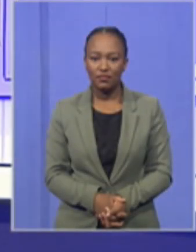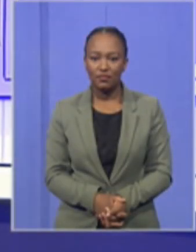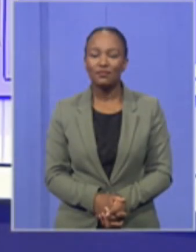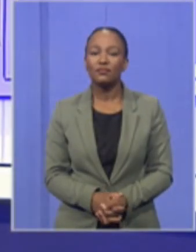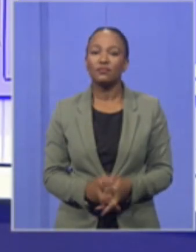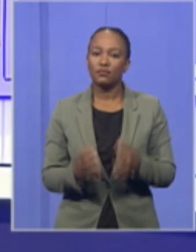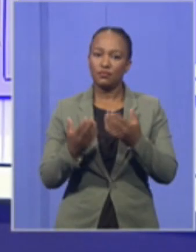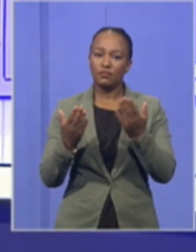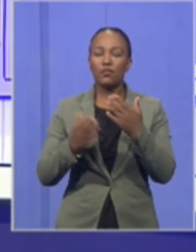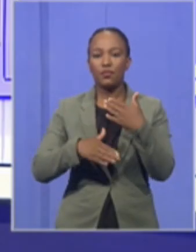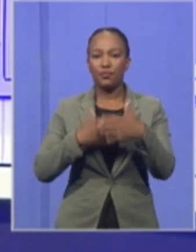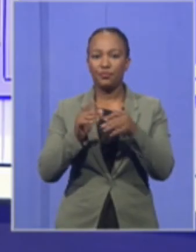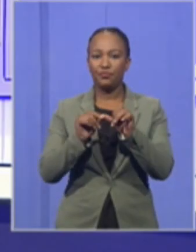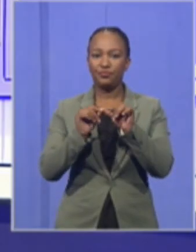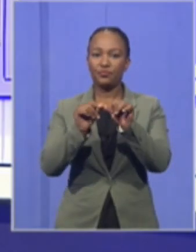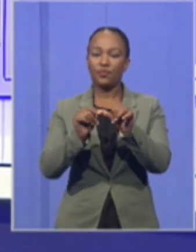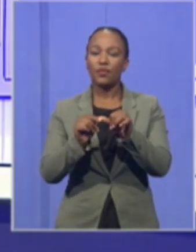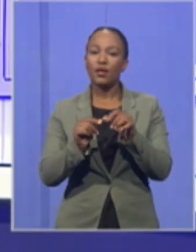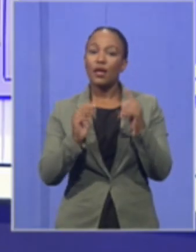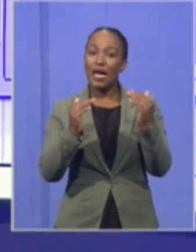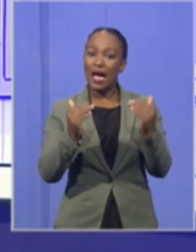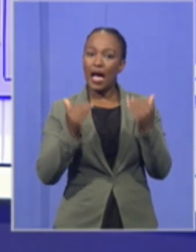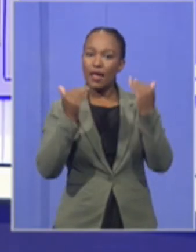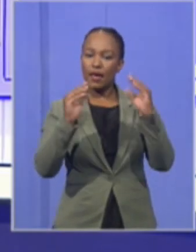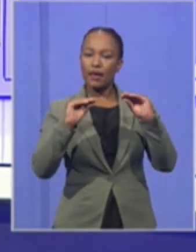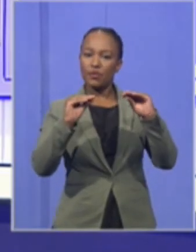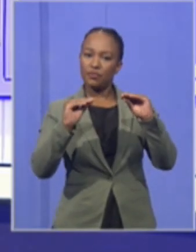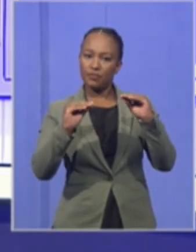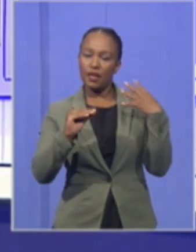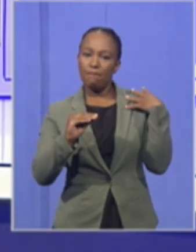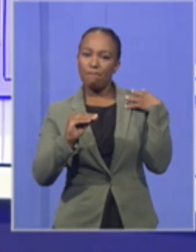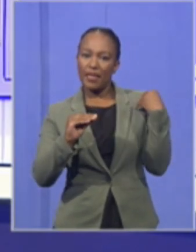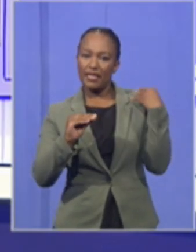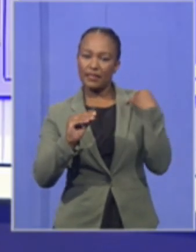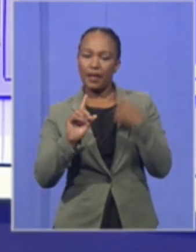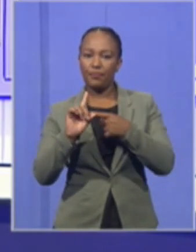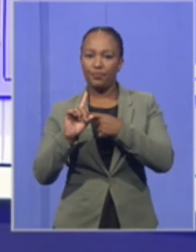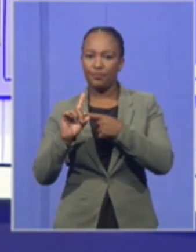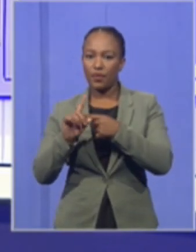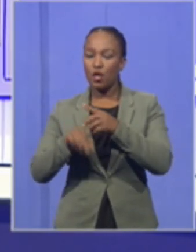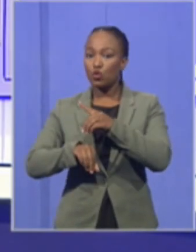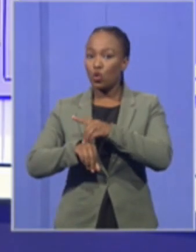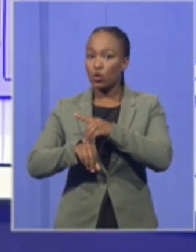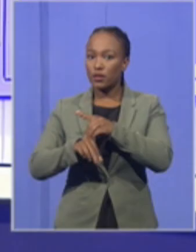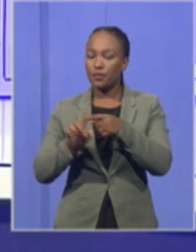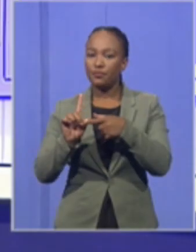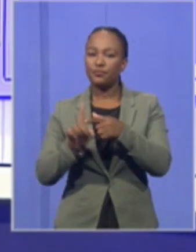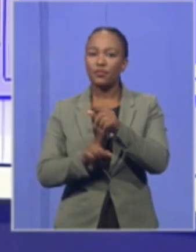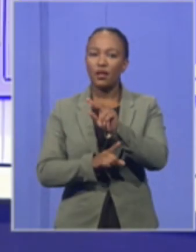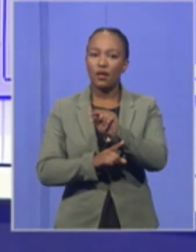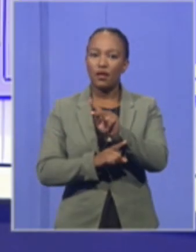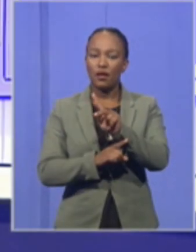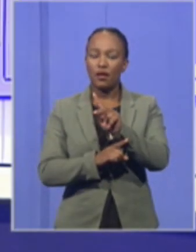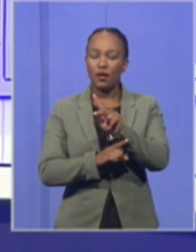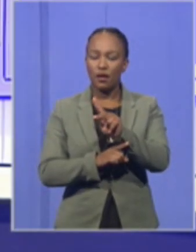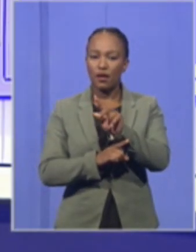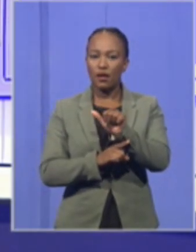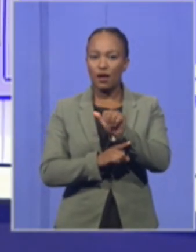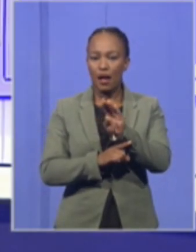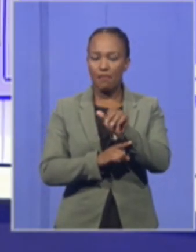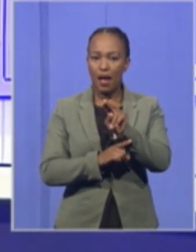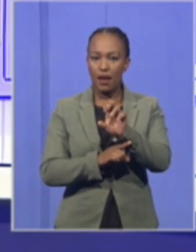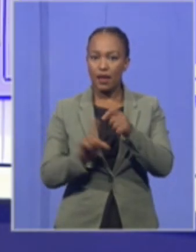Wetso faragatela pele tona ya thuto e kgolwane le katiso Dr. Nobuhlengabane a re o tletse tsholofelo ya gore ngwaga wa dithuto